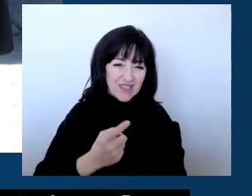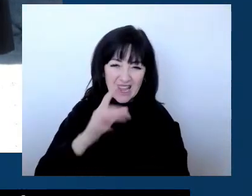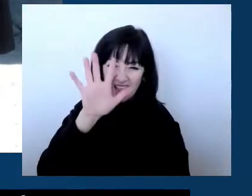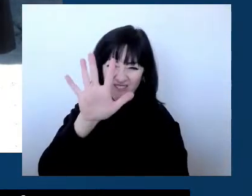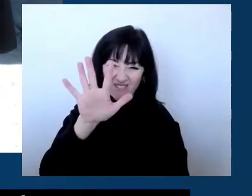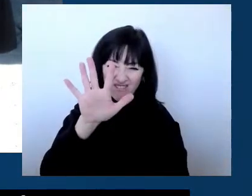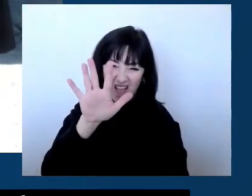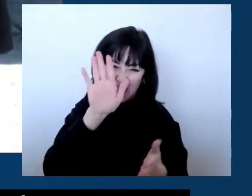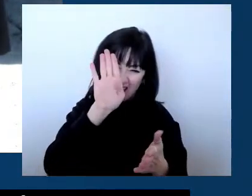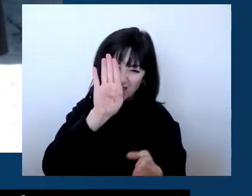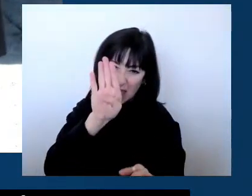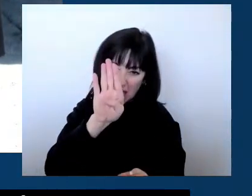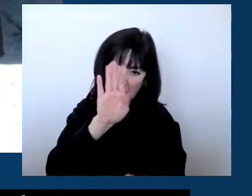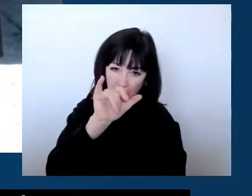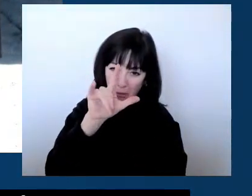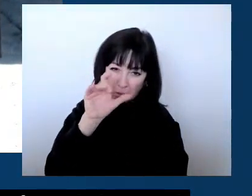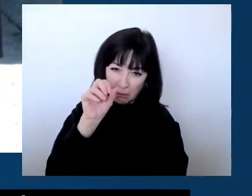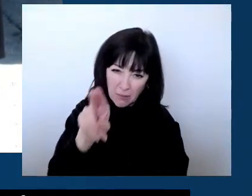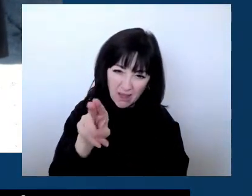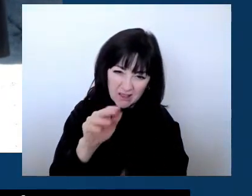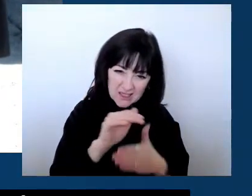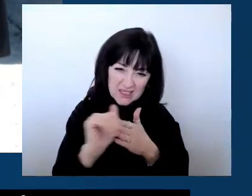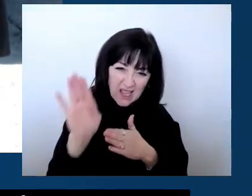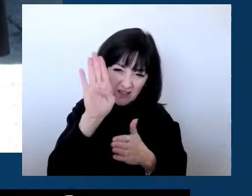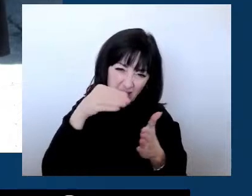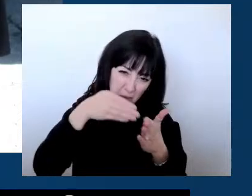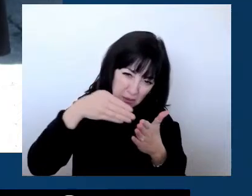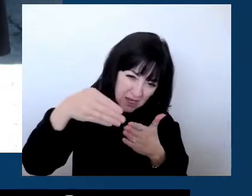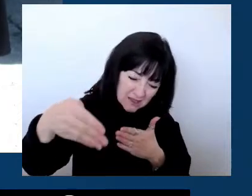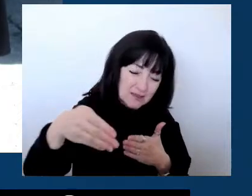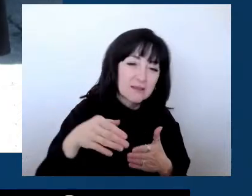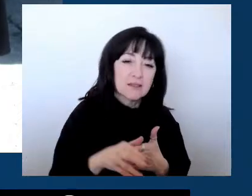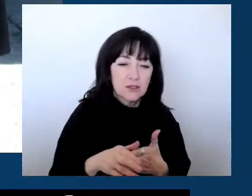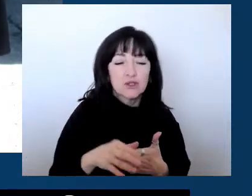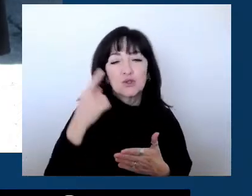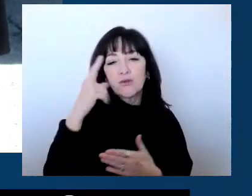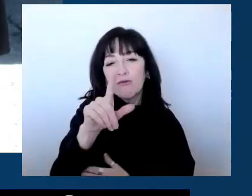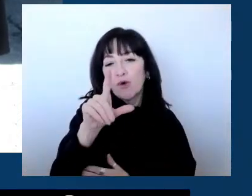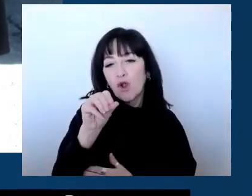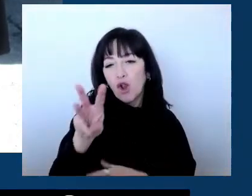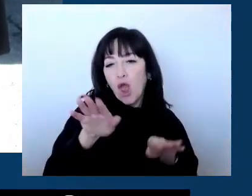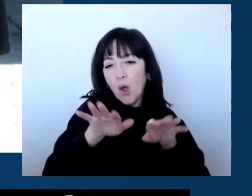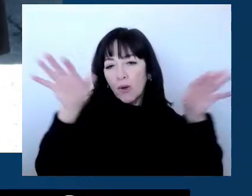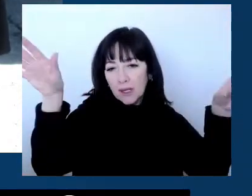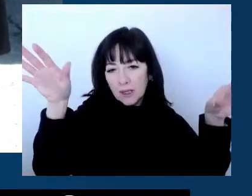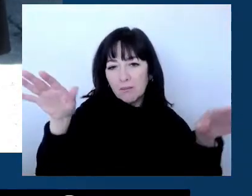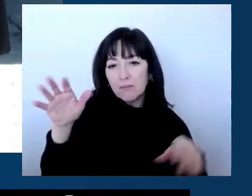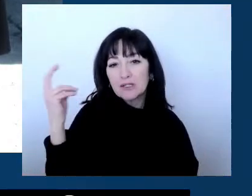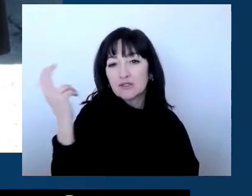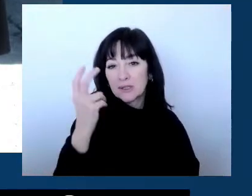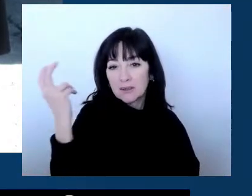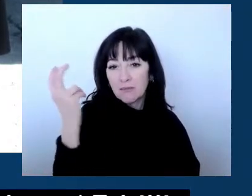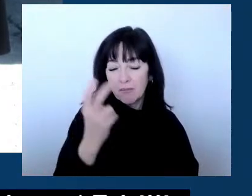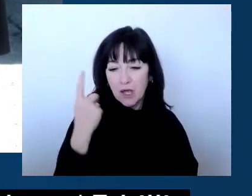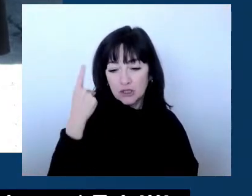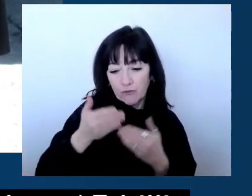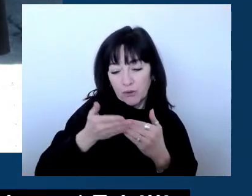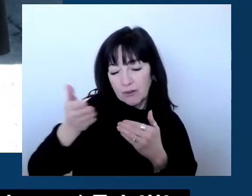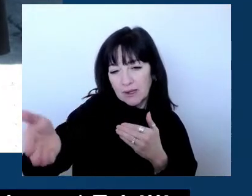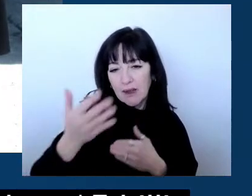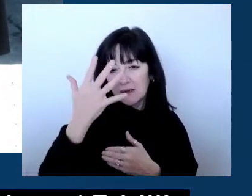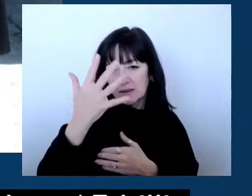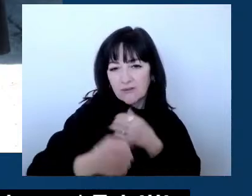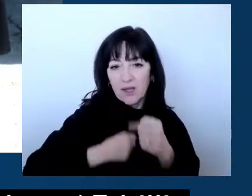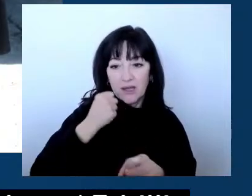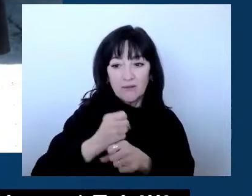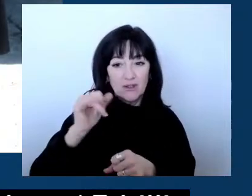B to spend on low and no emission buses over the next 5 years. That kind of funding is going to